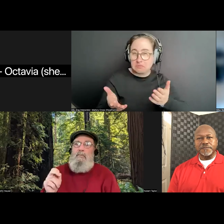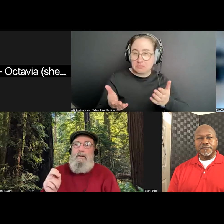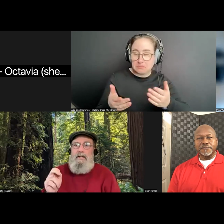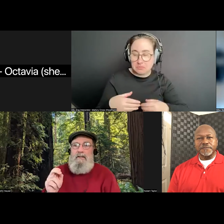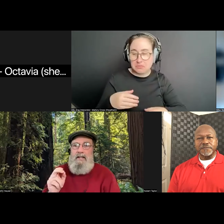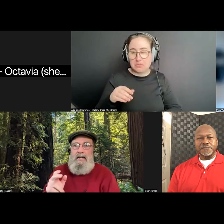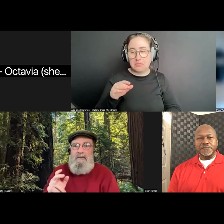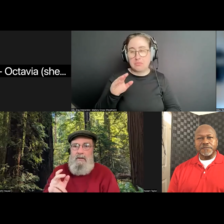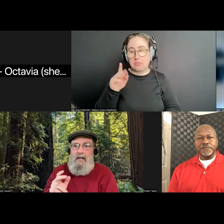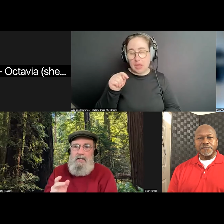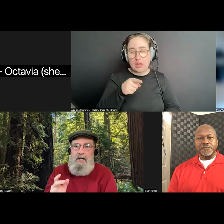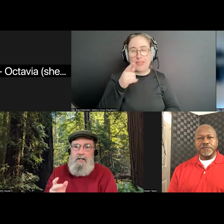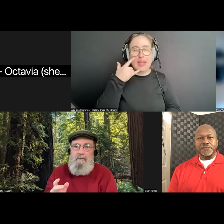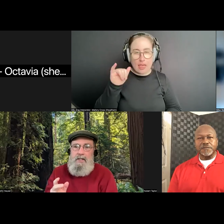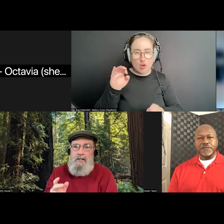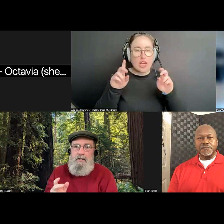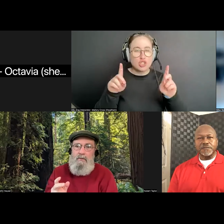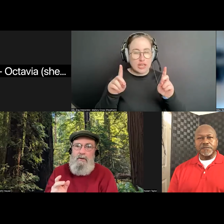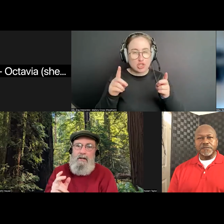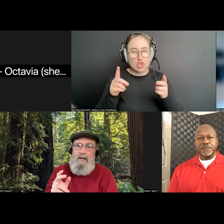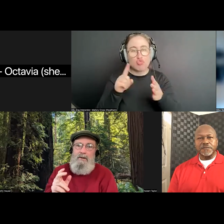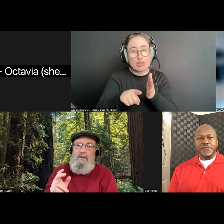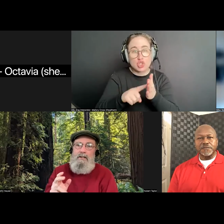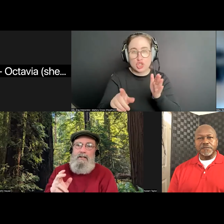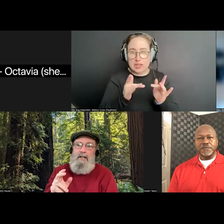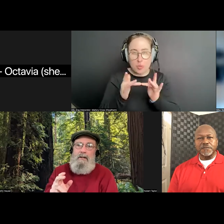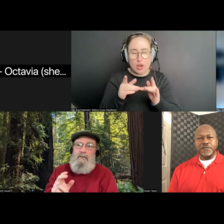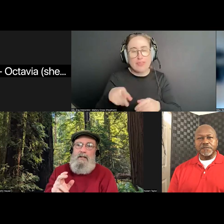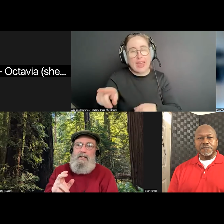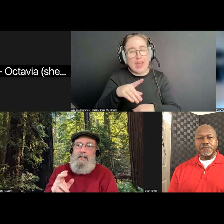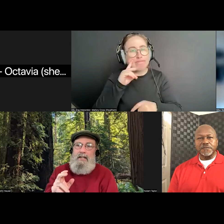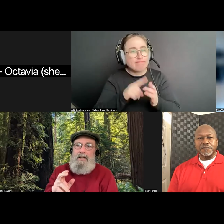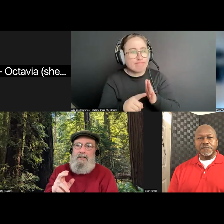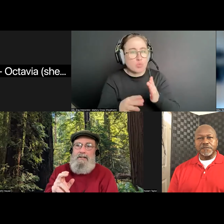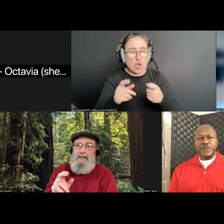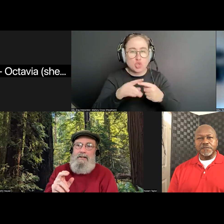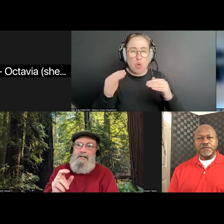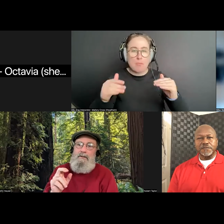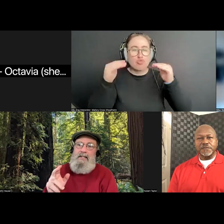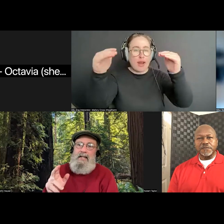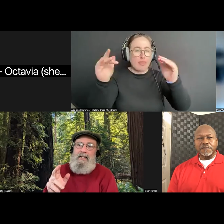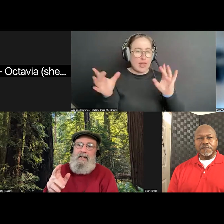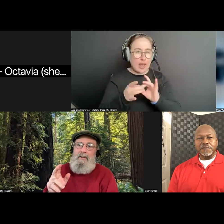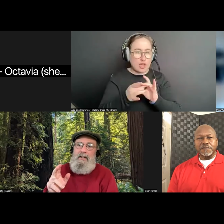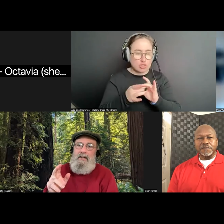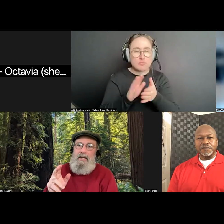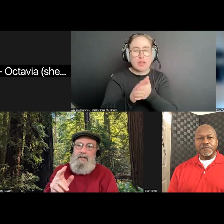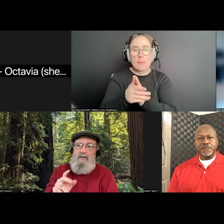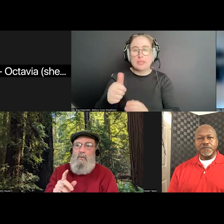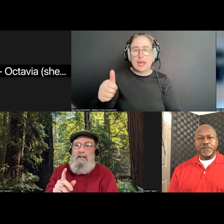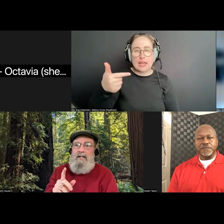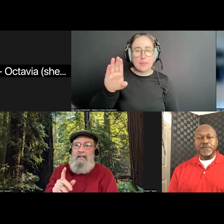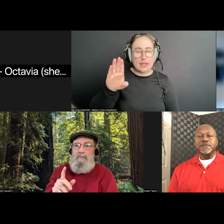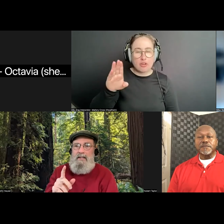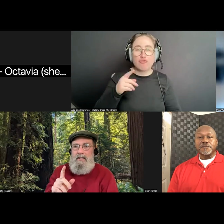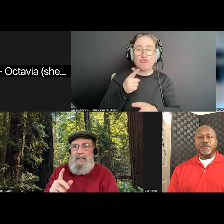But they were looking, the California Education and Research Network was looking to upgrade the connection to a 10 gigabit connection from